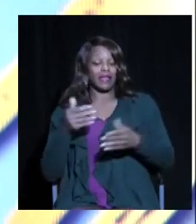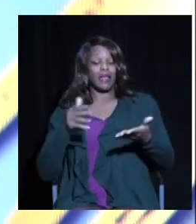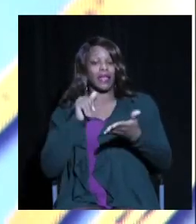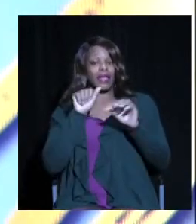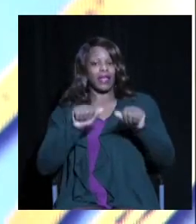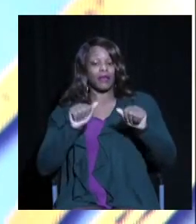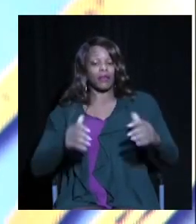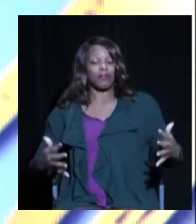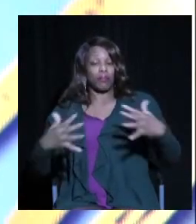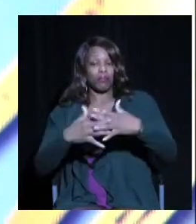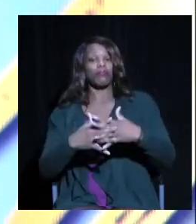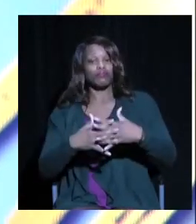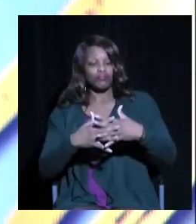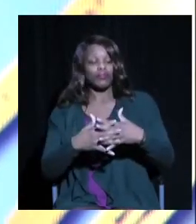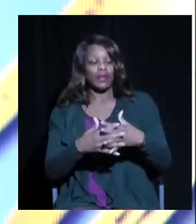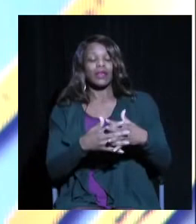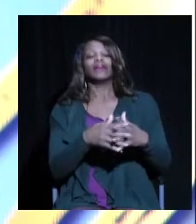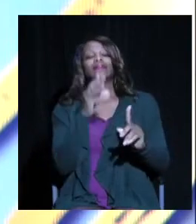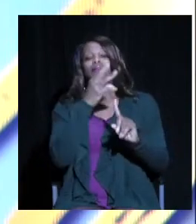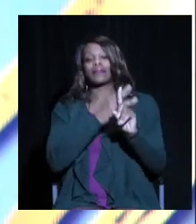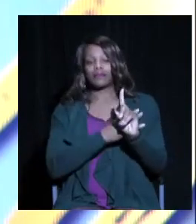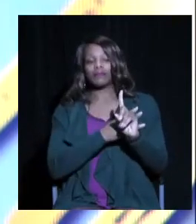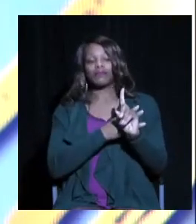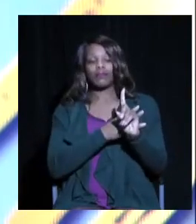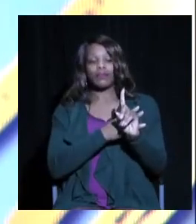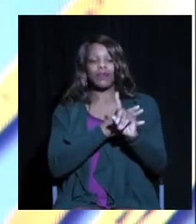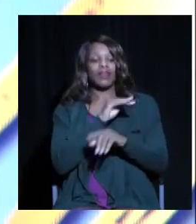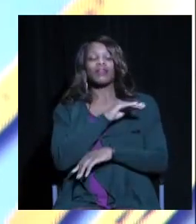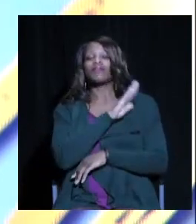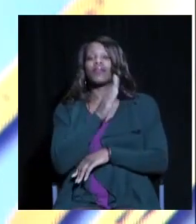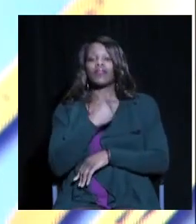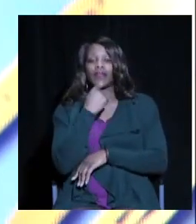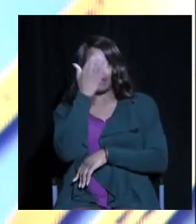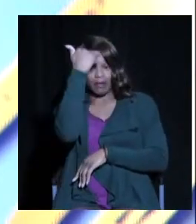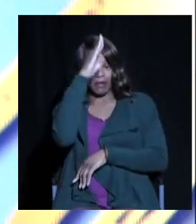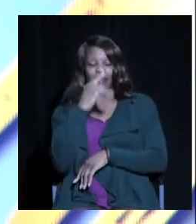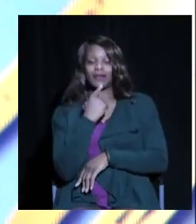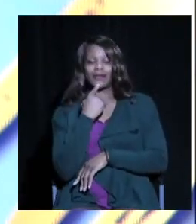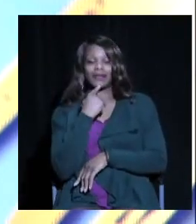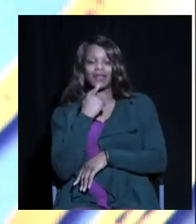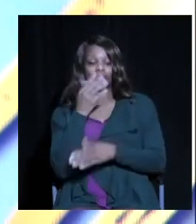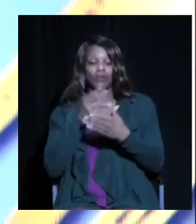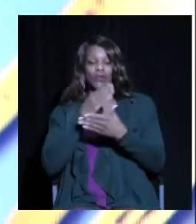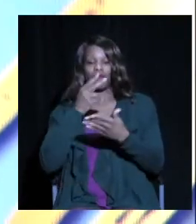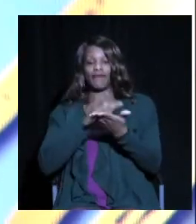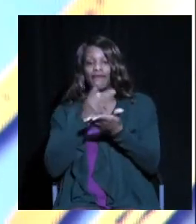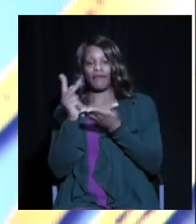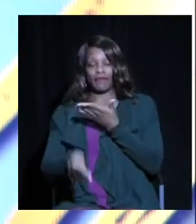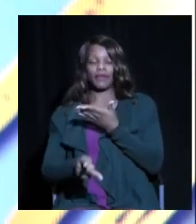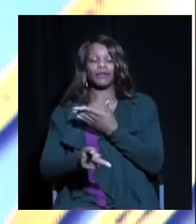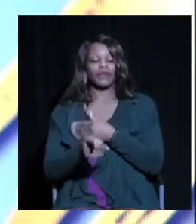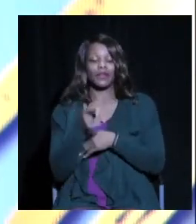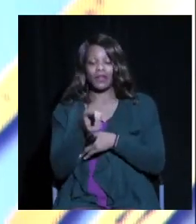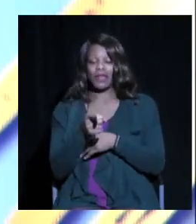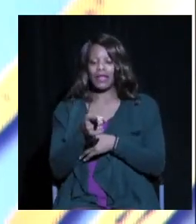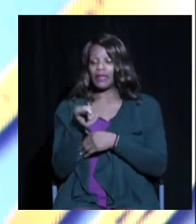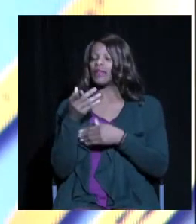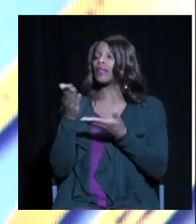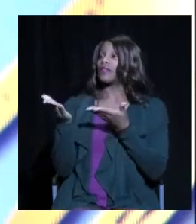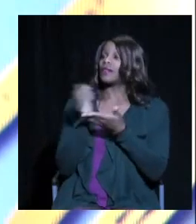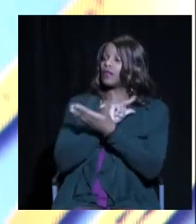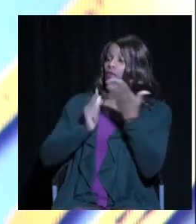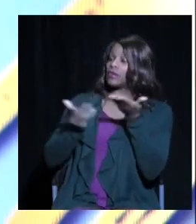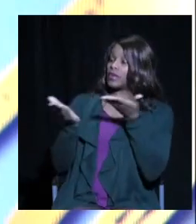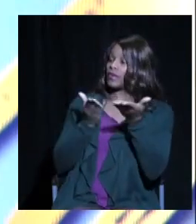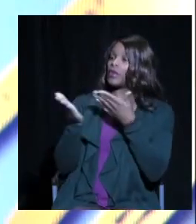sixth month, for no word from God will ever fail." "I am the Lord's servant," Mary answered. "May